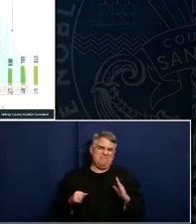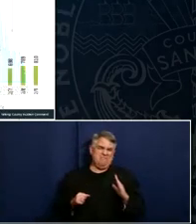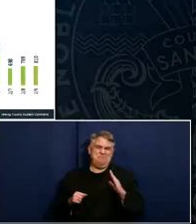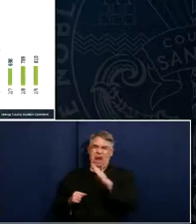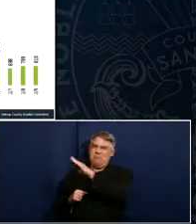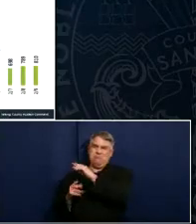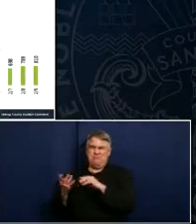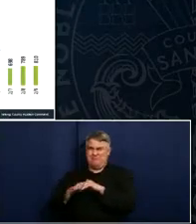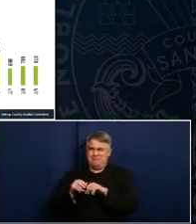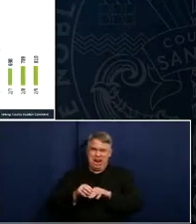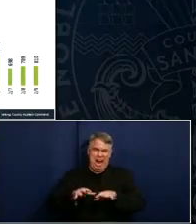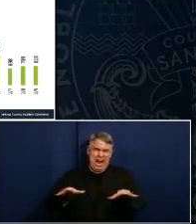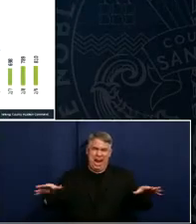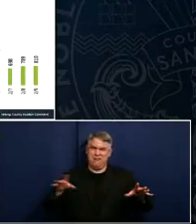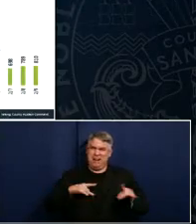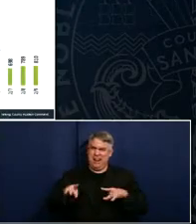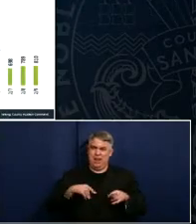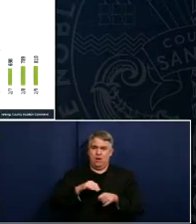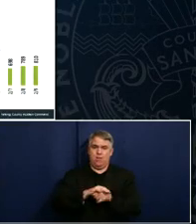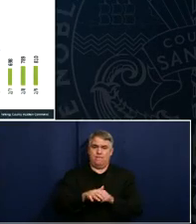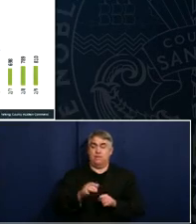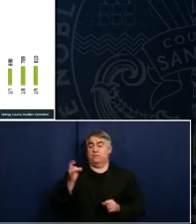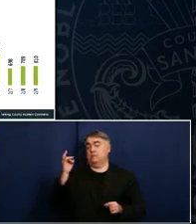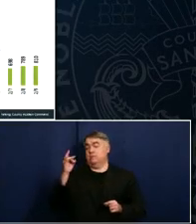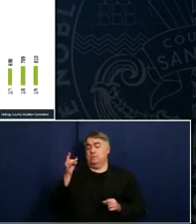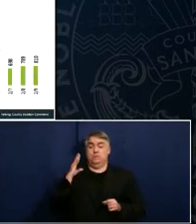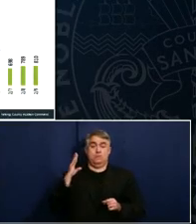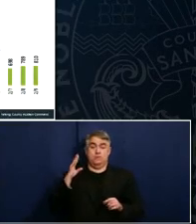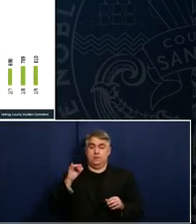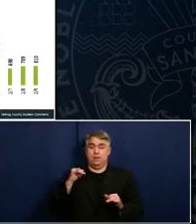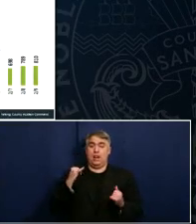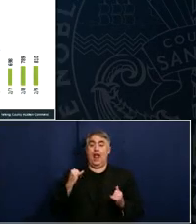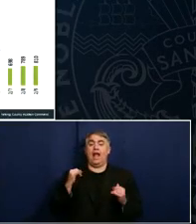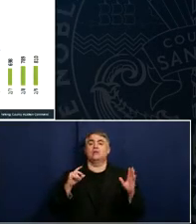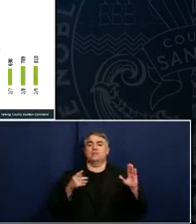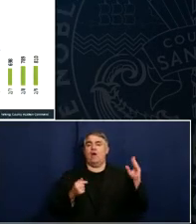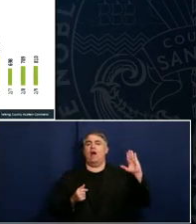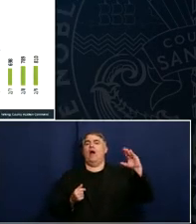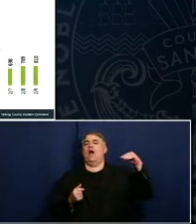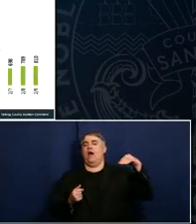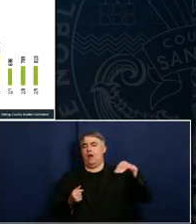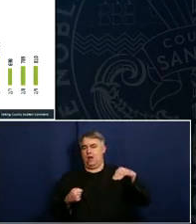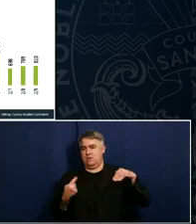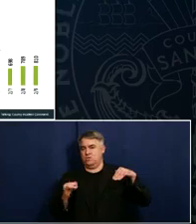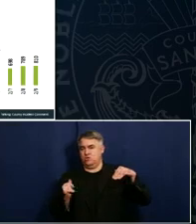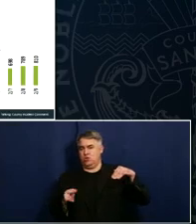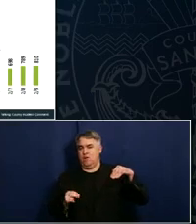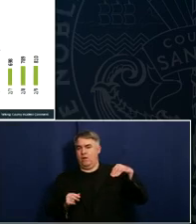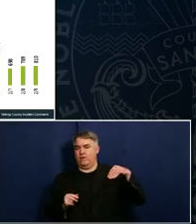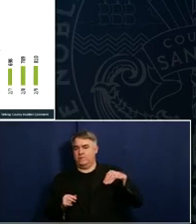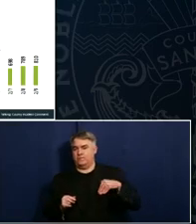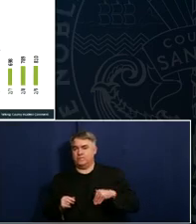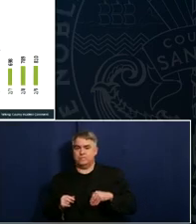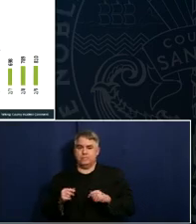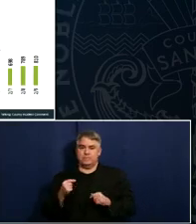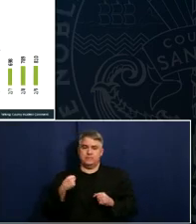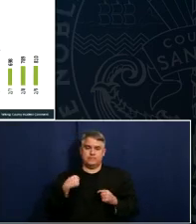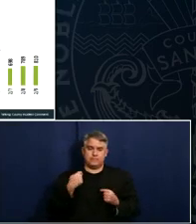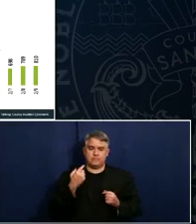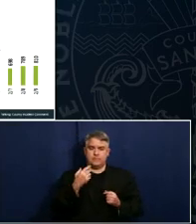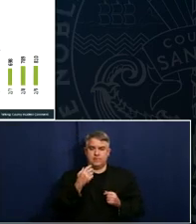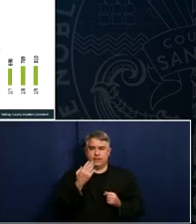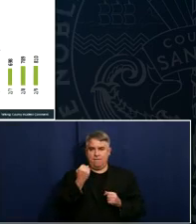now say that the numbers are decreasing. 12 out of the past 14 days have been